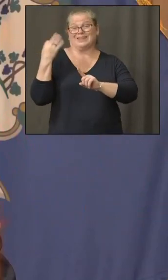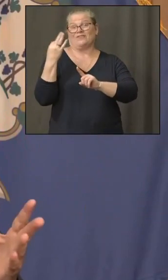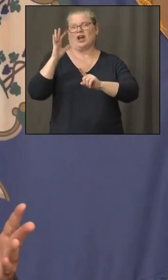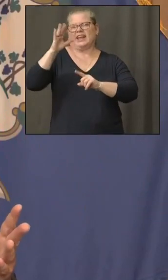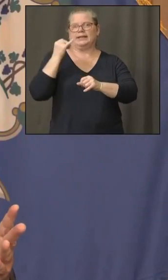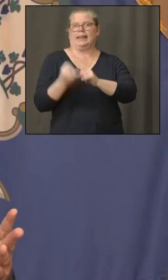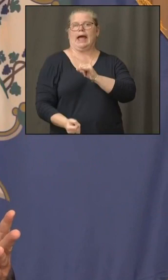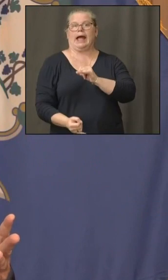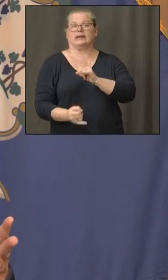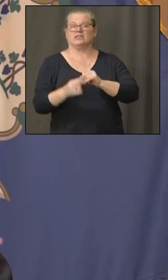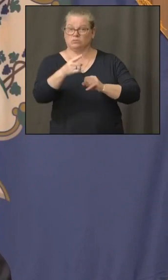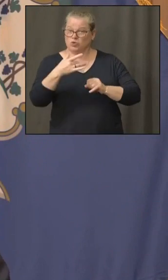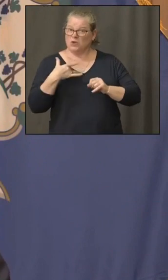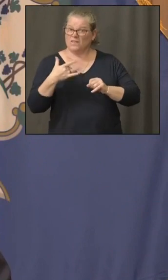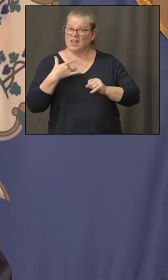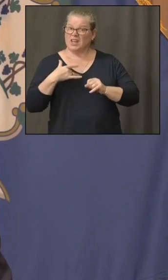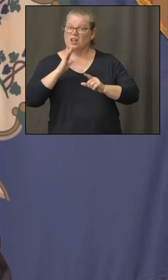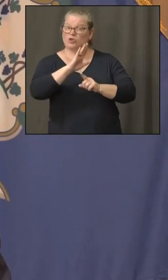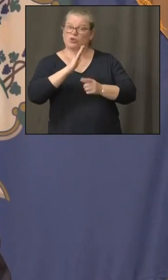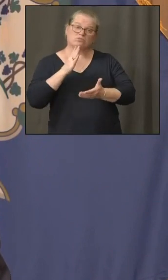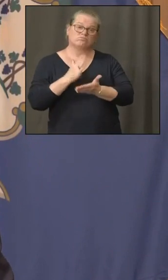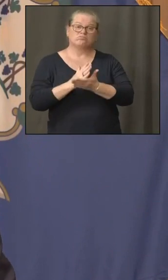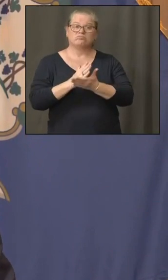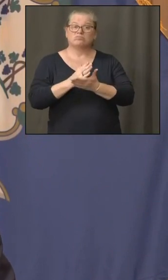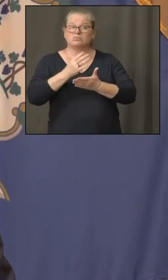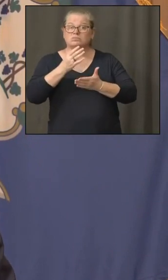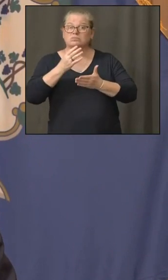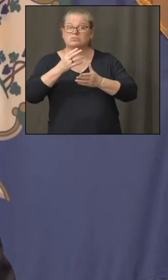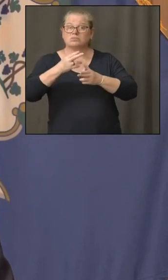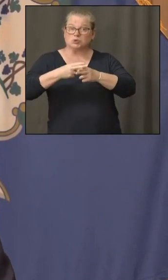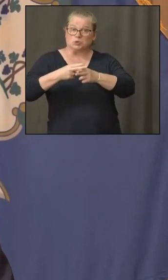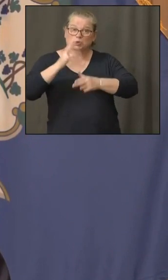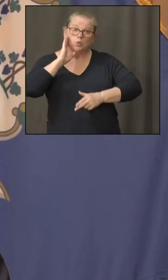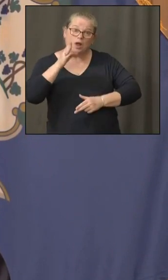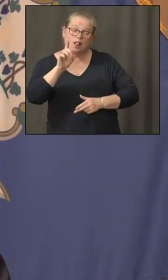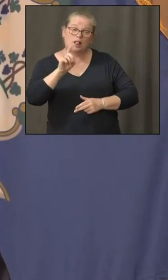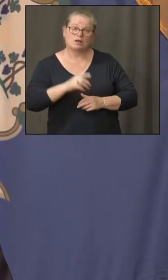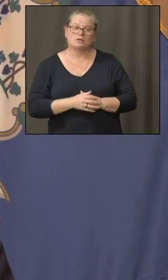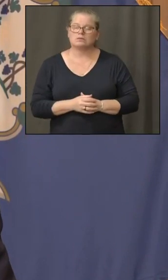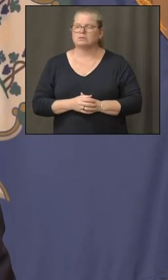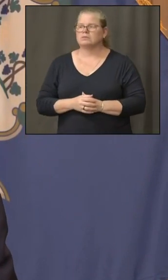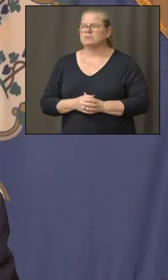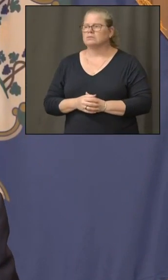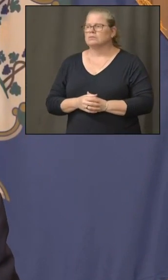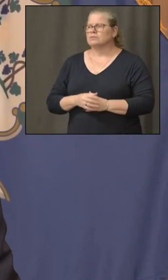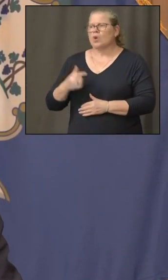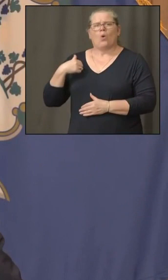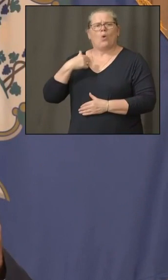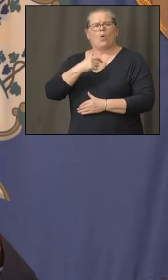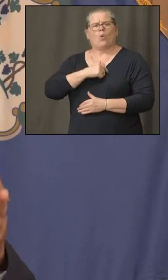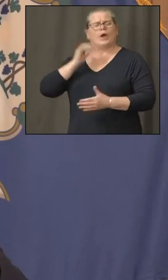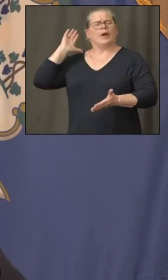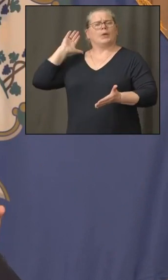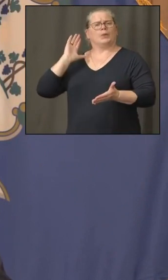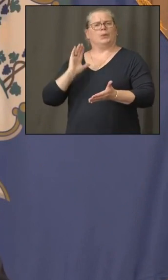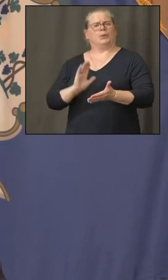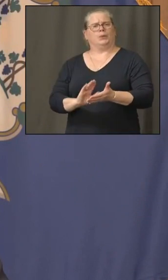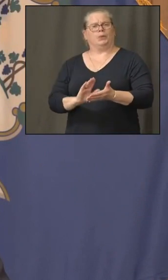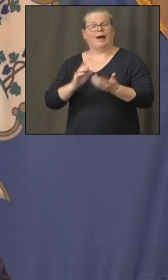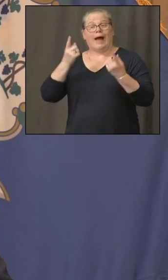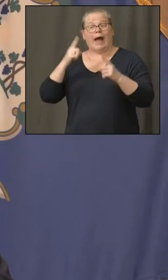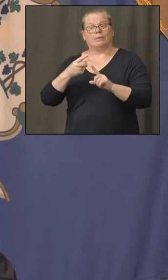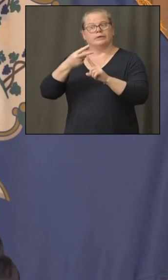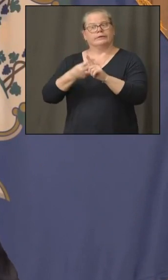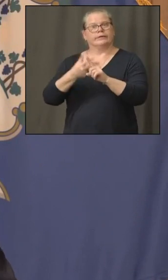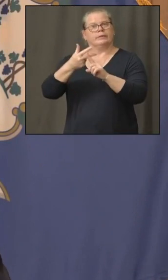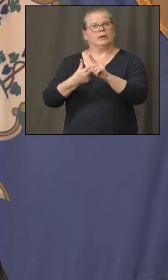We certainly are scaling them back. Christine, 3 months ago, every day COVID was breaking, the world